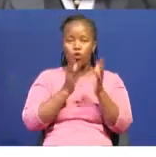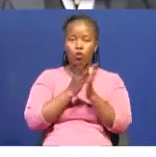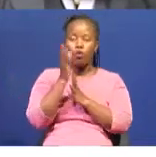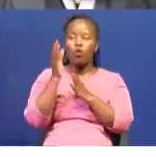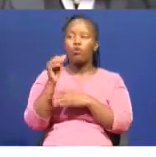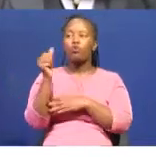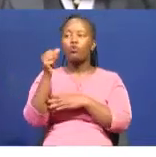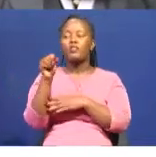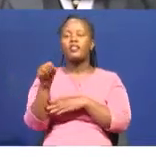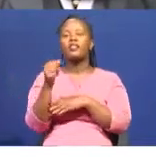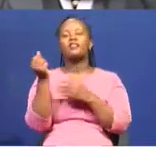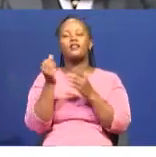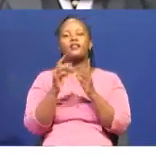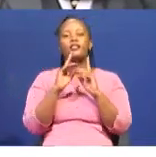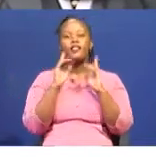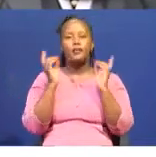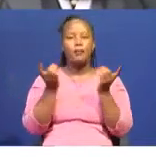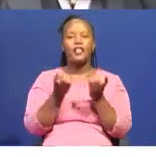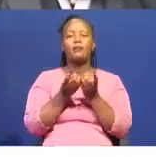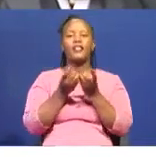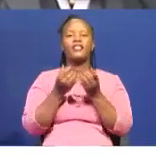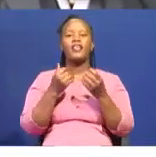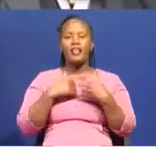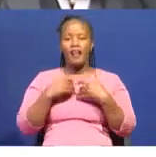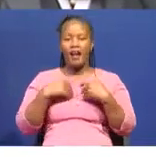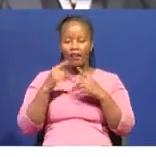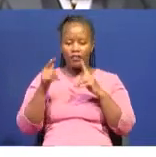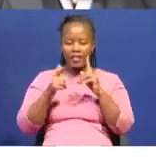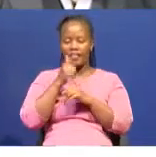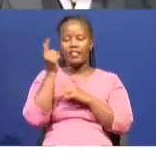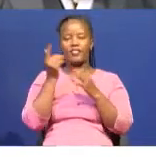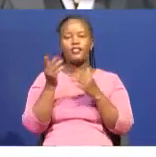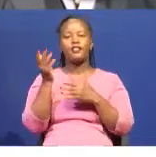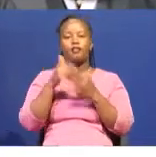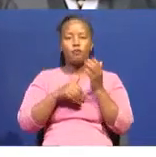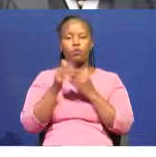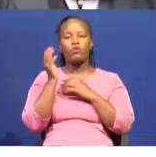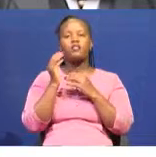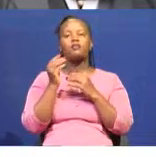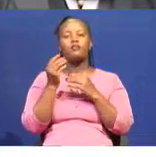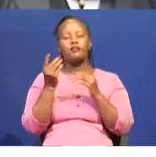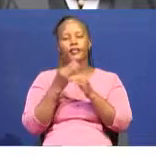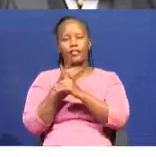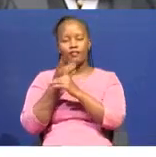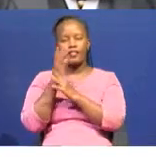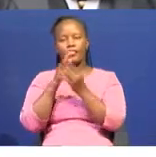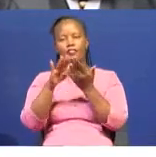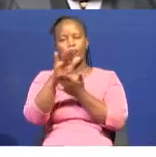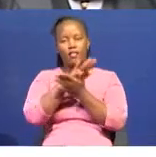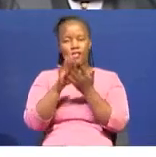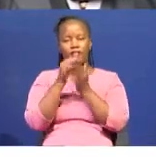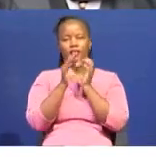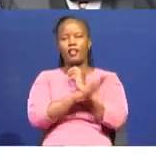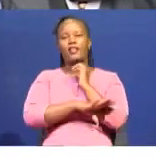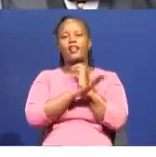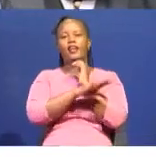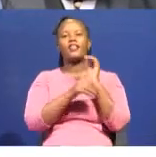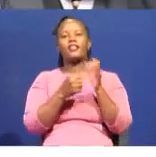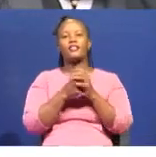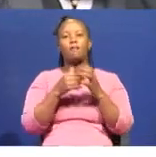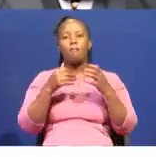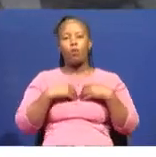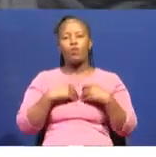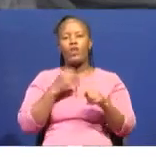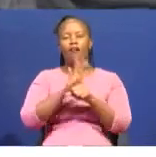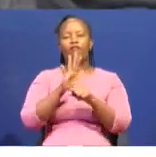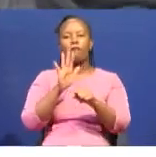for Basic Education, has embarked on building infrastructure across the country. We have science labs that are being